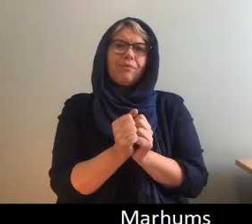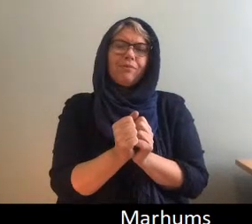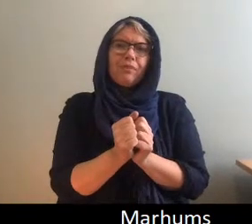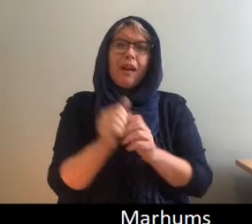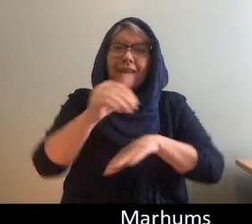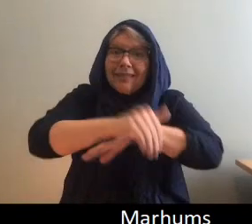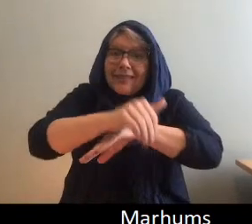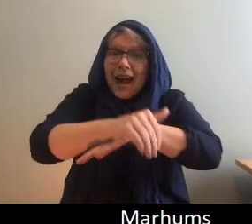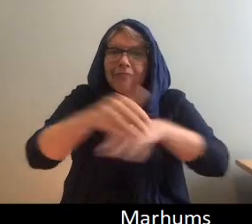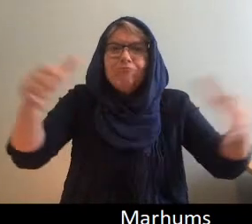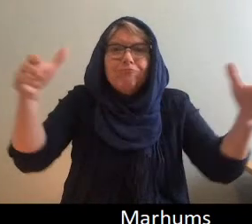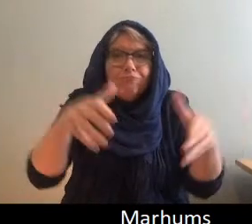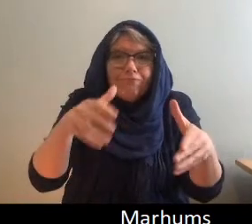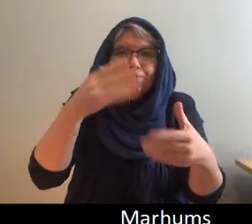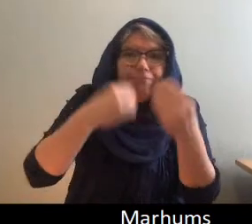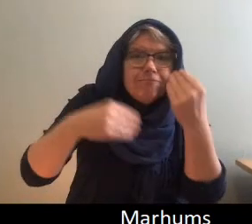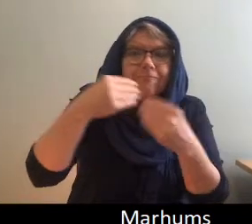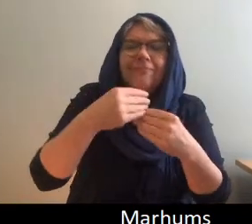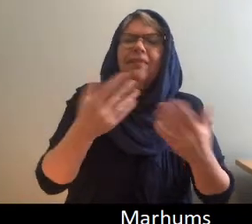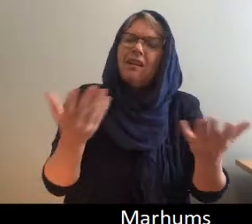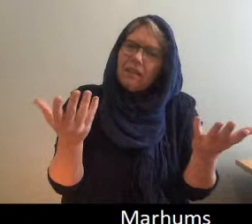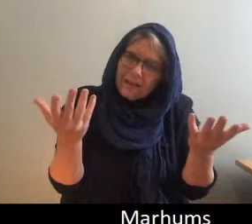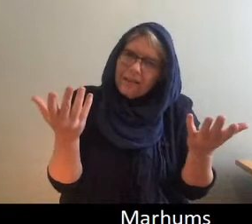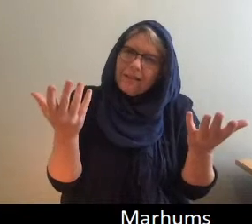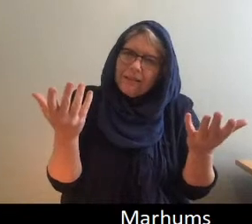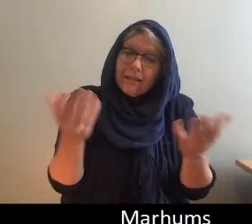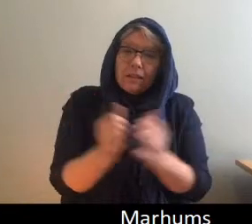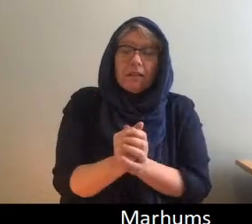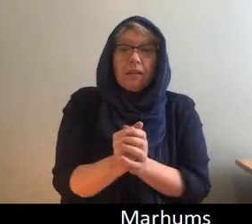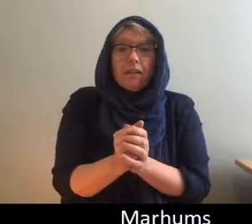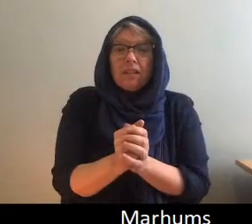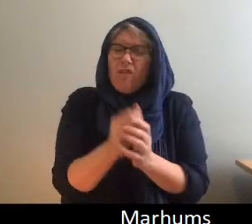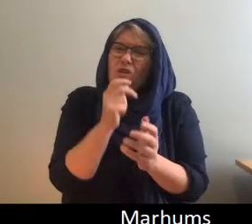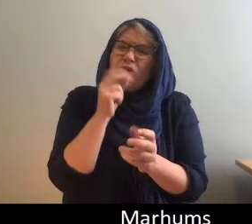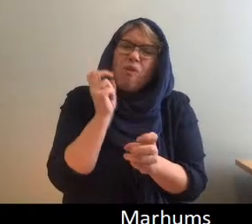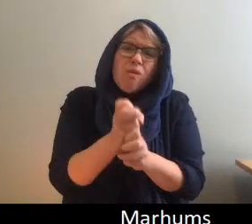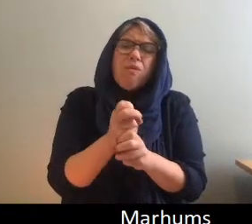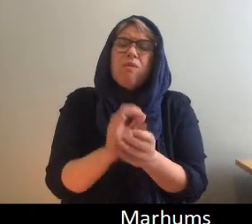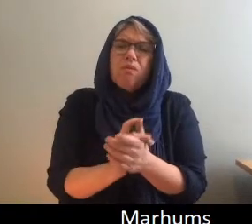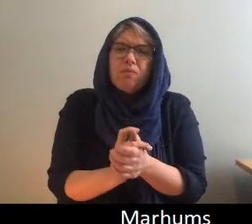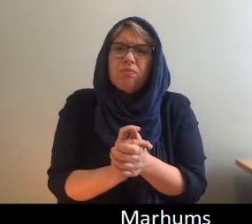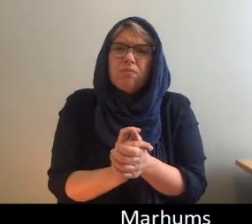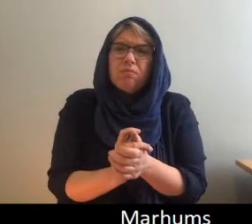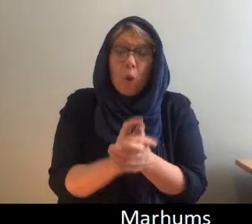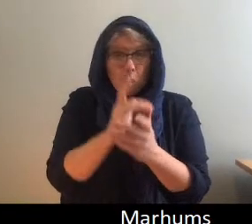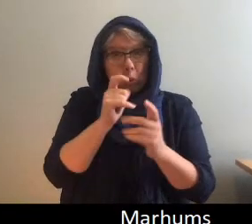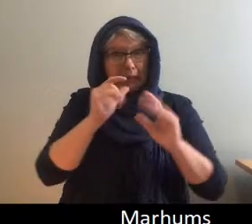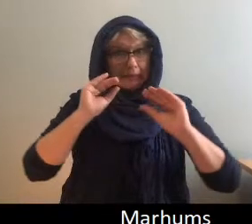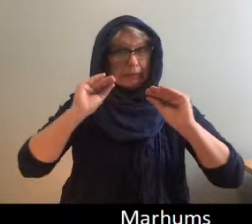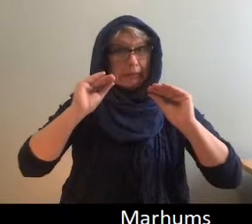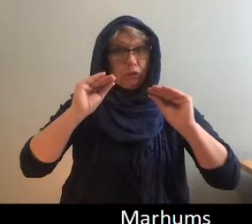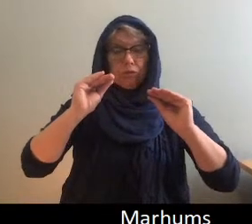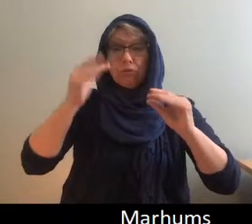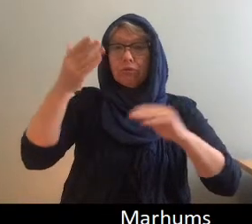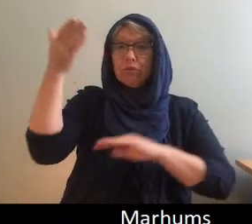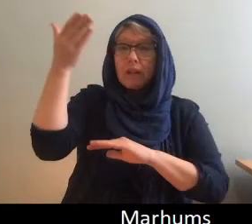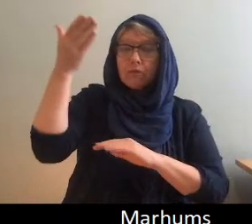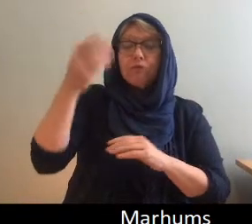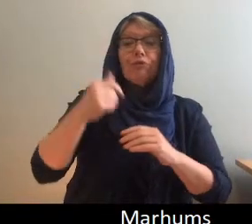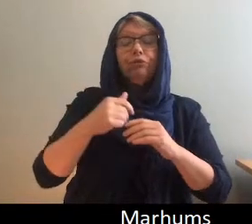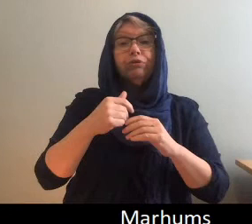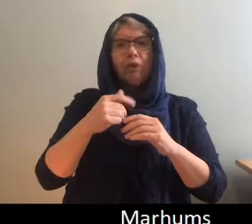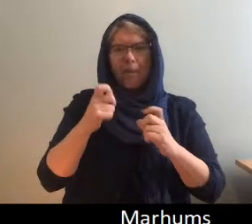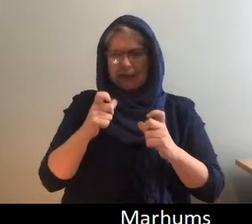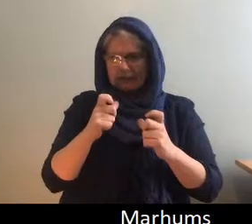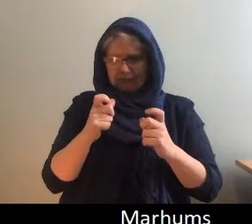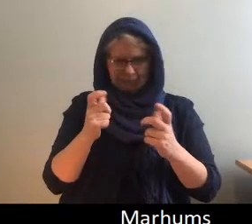or a camera in front of you, and then to try and, you know, prepare a lecture and speak. Some scholars find this very, very challenging. Inshallah,